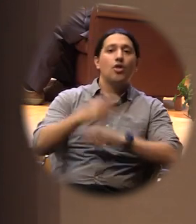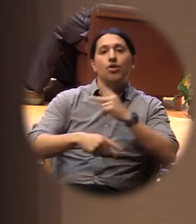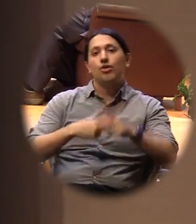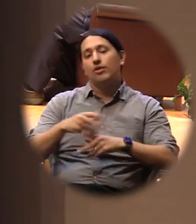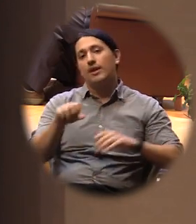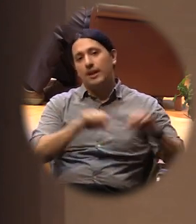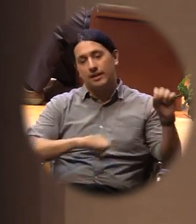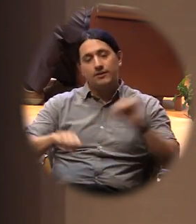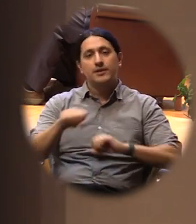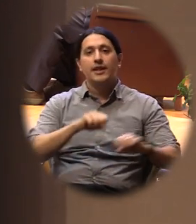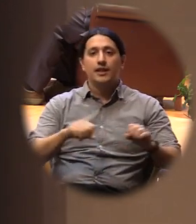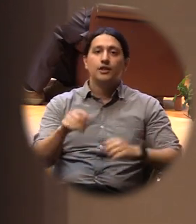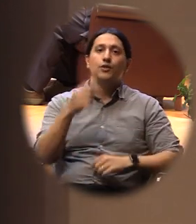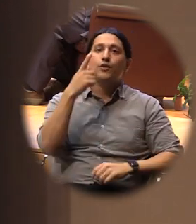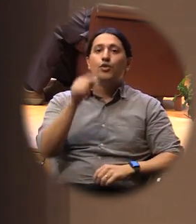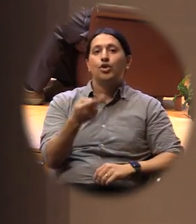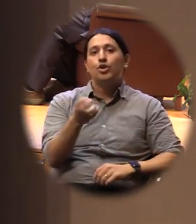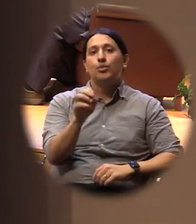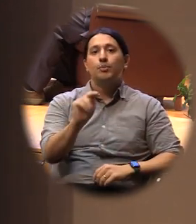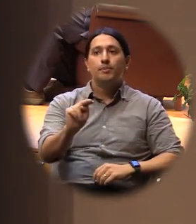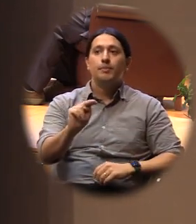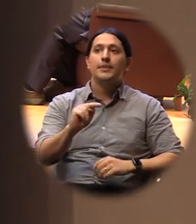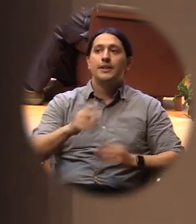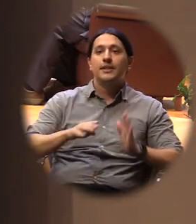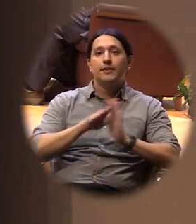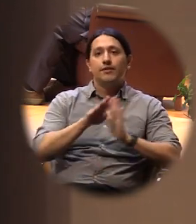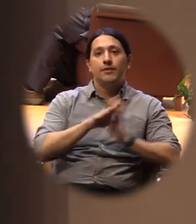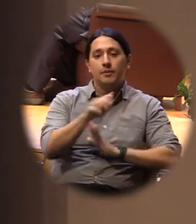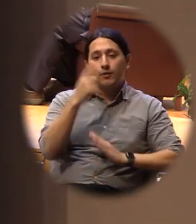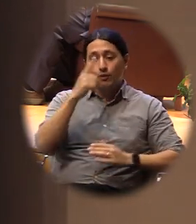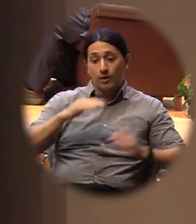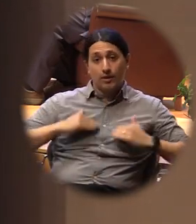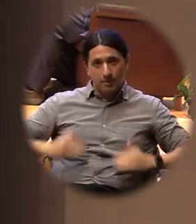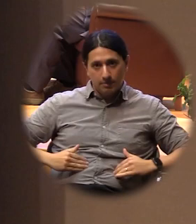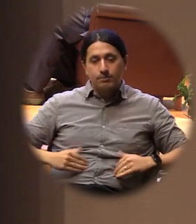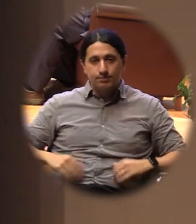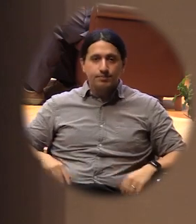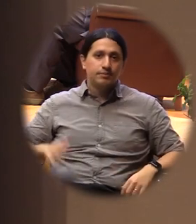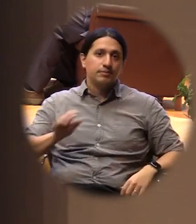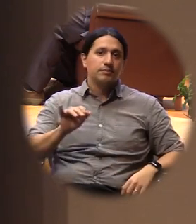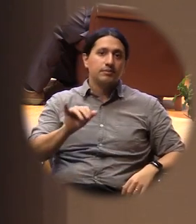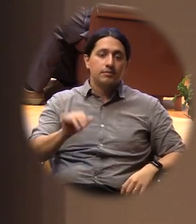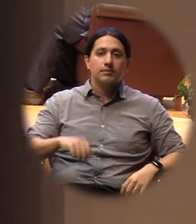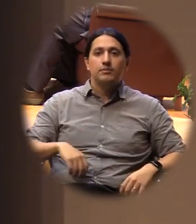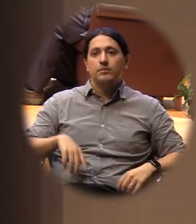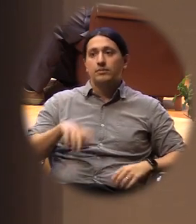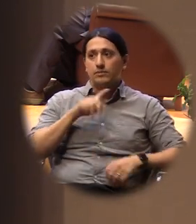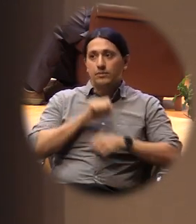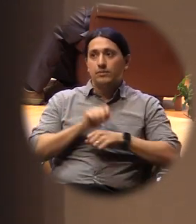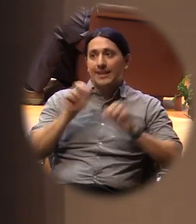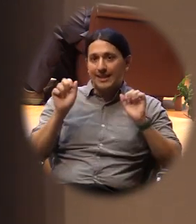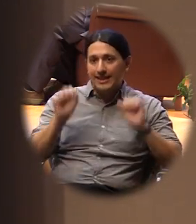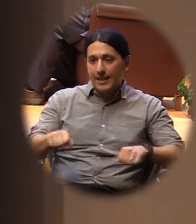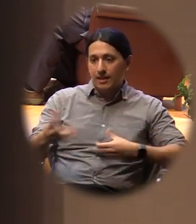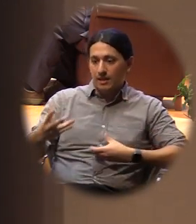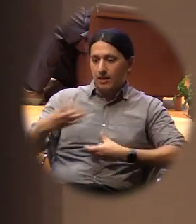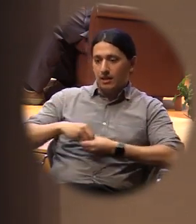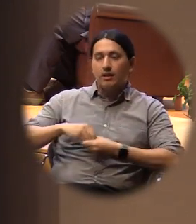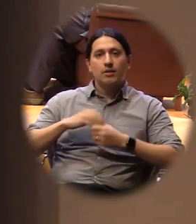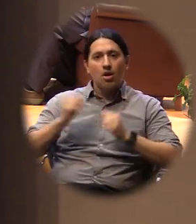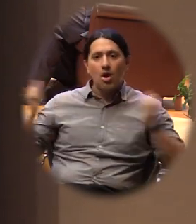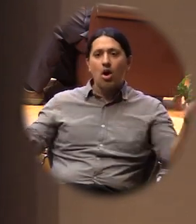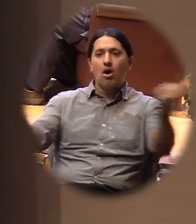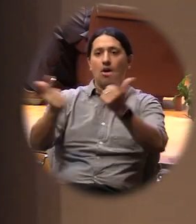a different science of human development, a different science of the body that enables us to encompass everybody we know is out